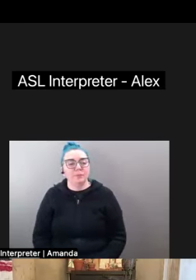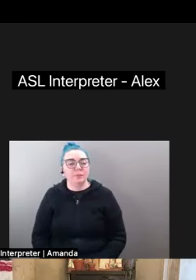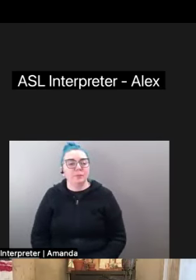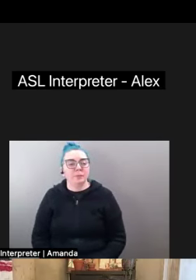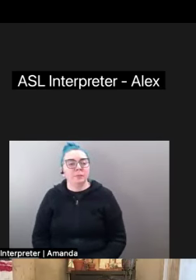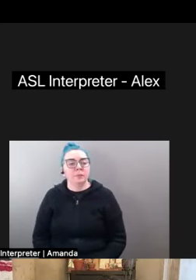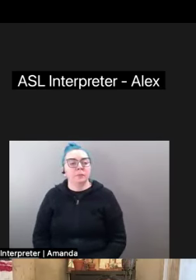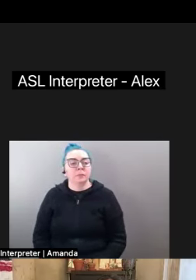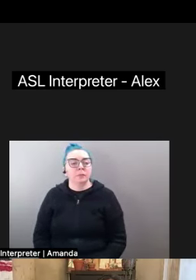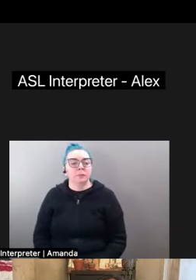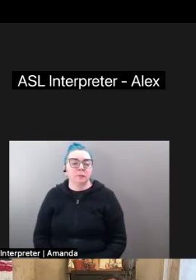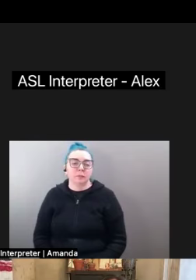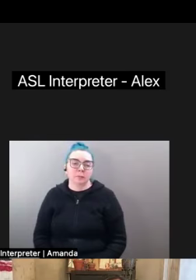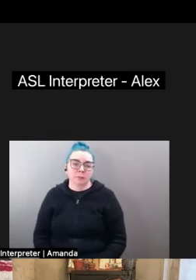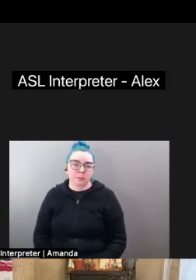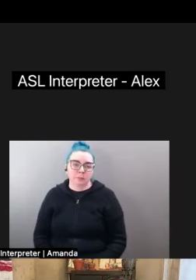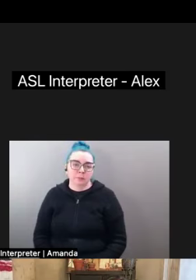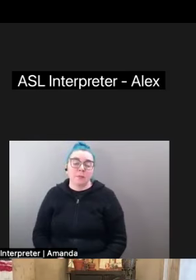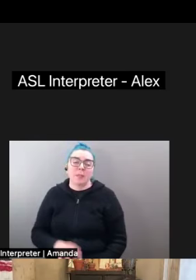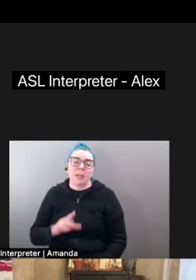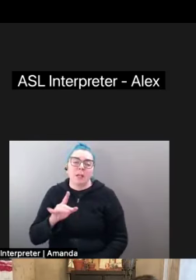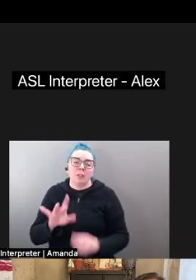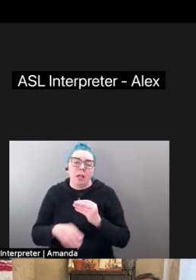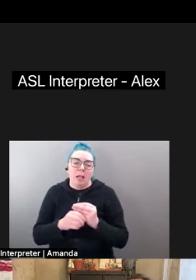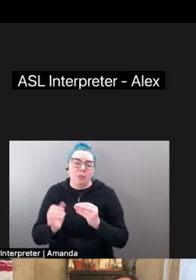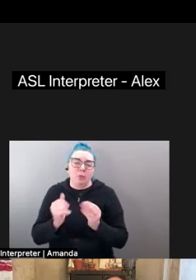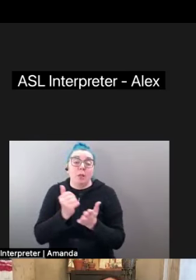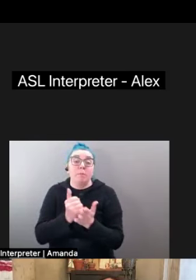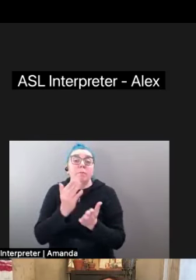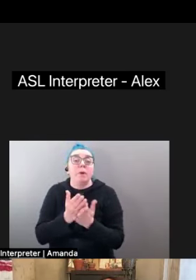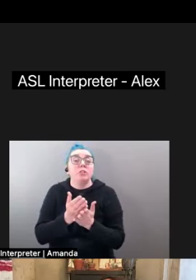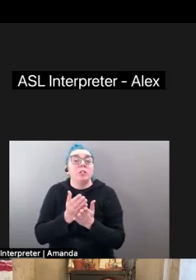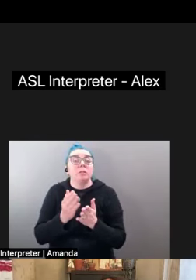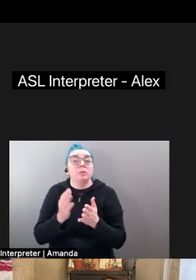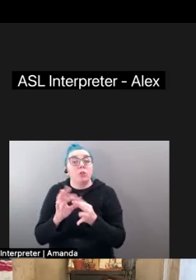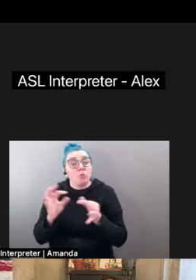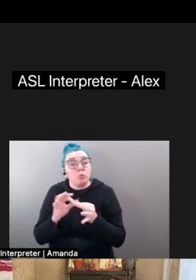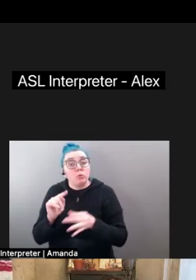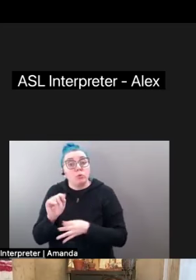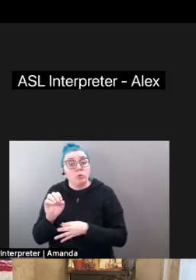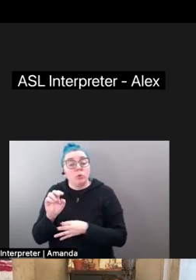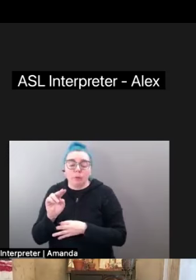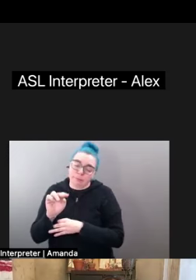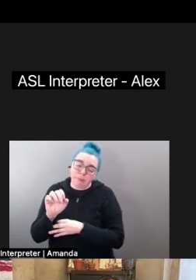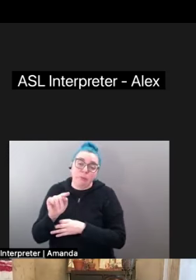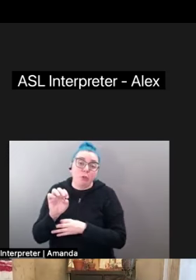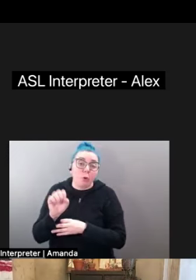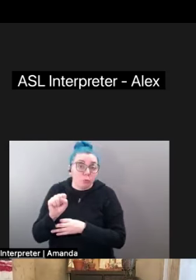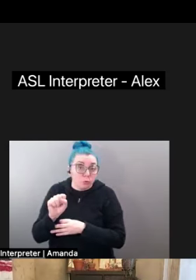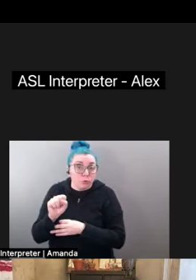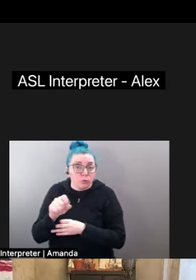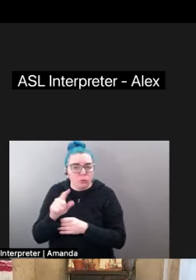there are, as I said, the budget notes are for your request year. But if there's any kind of